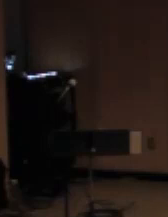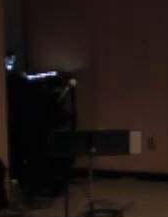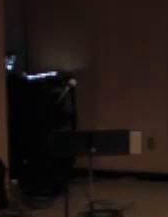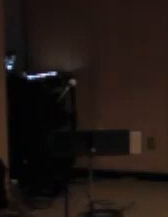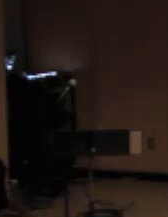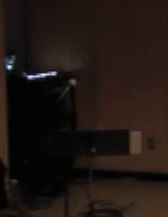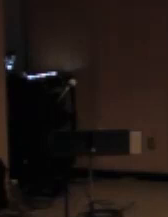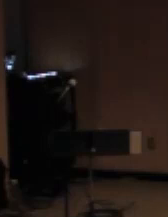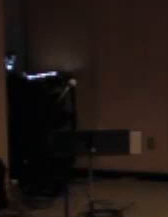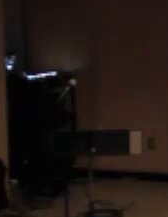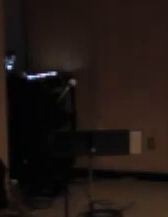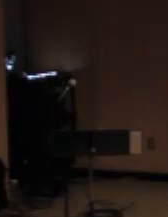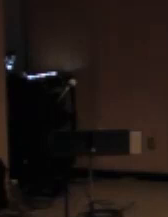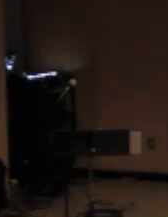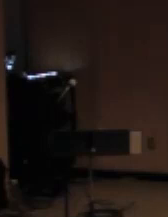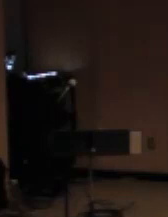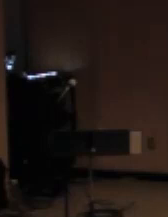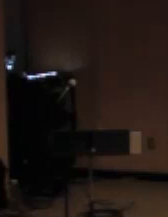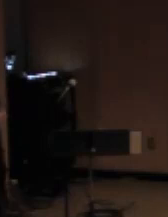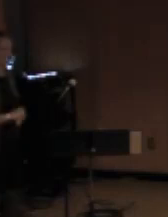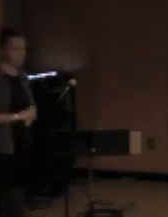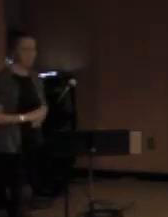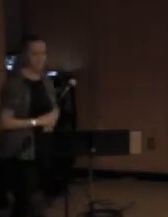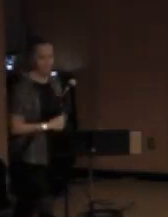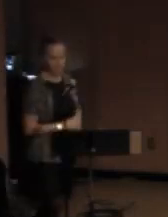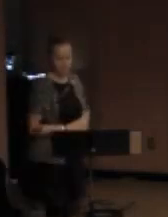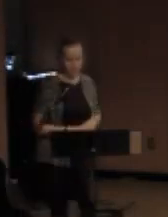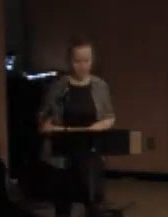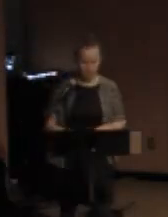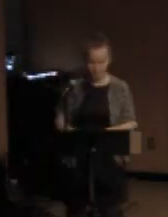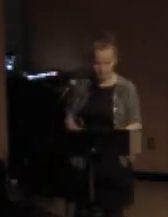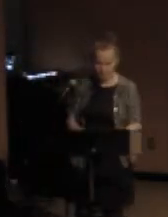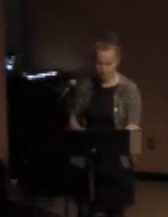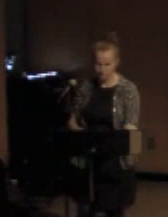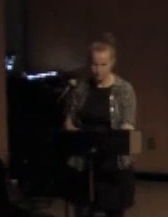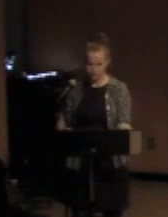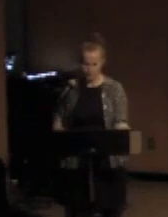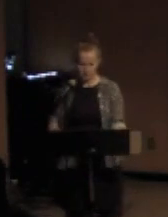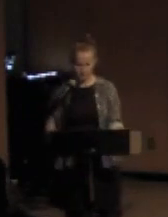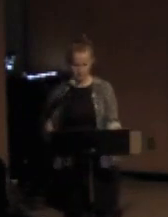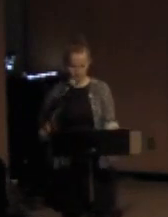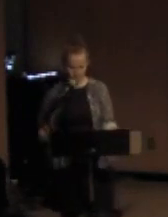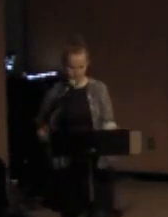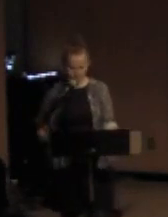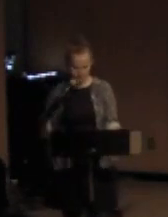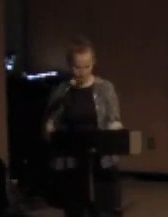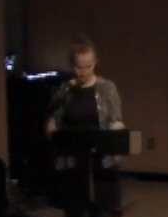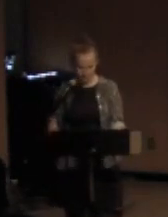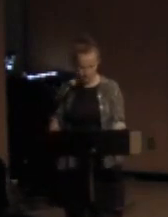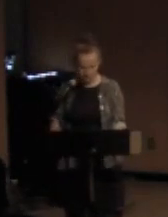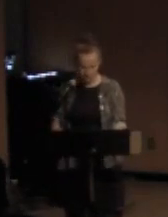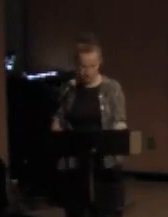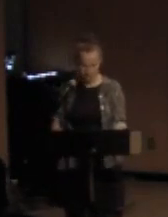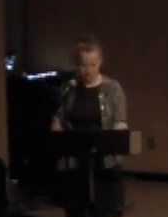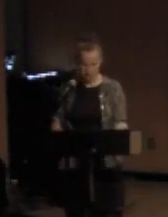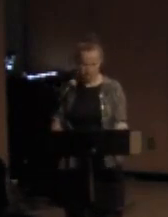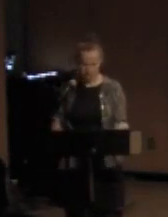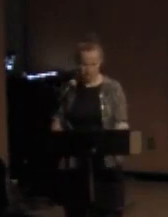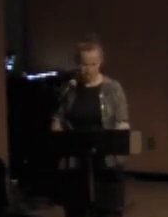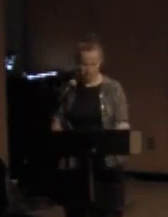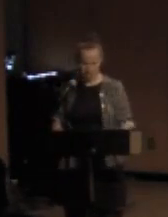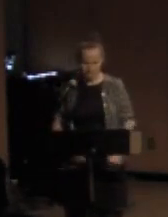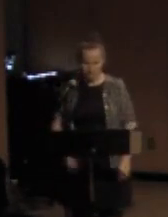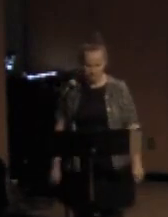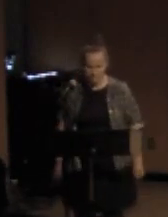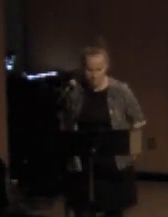window is an unusually large sideboard one door in the short wall on the left and one door in the short wall on the right the young